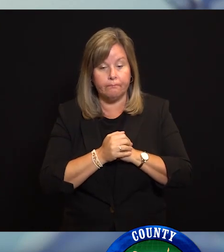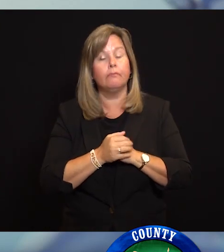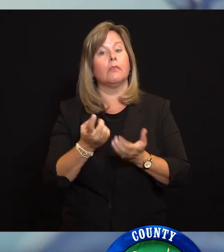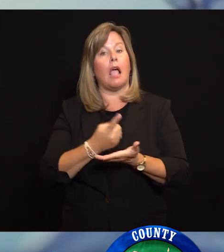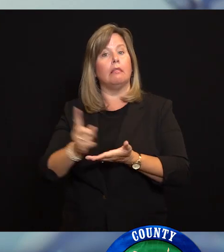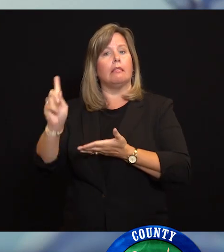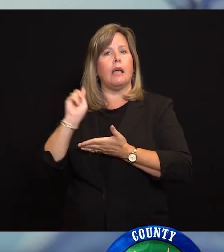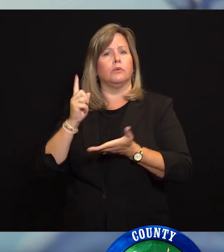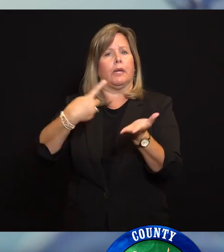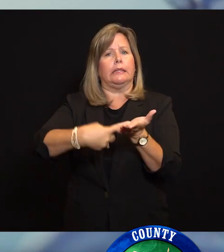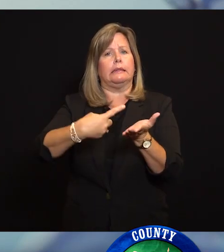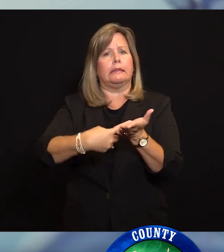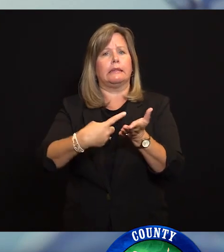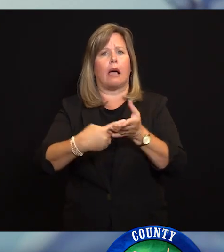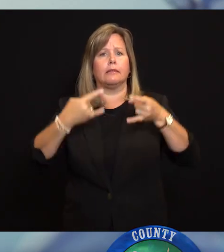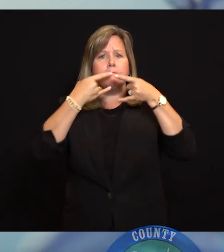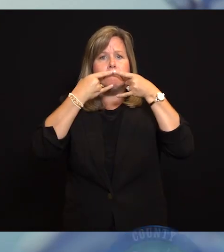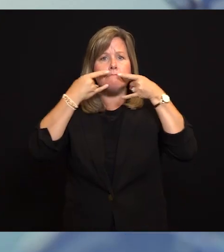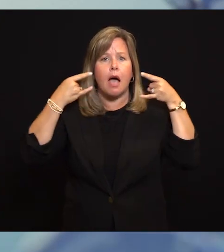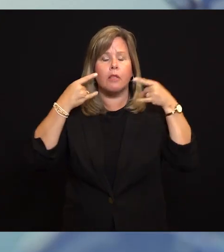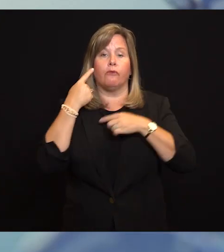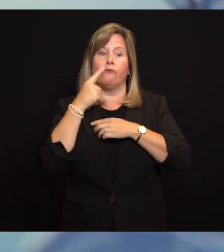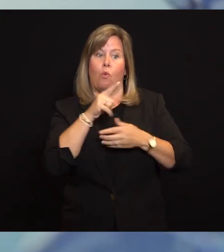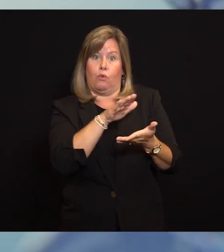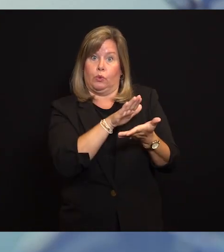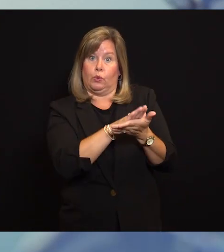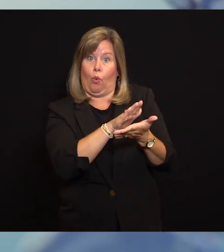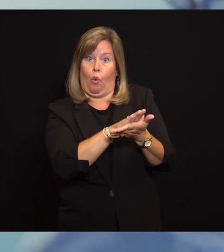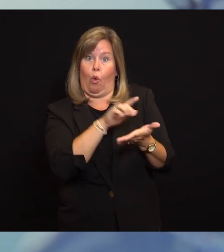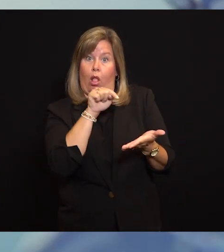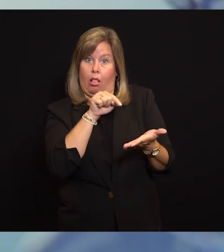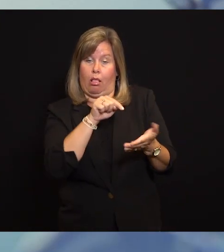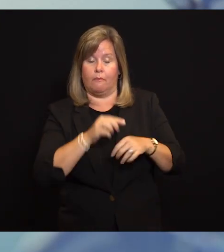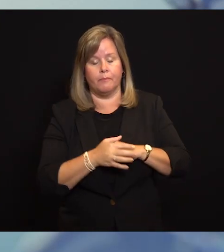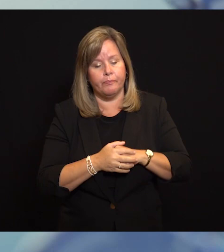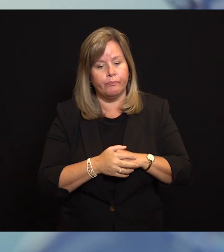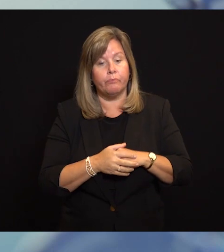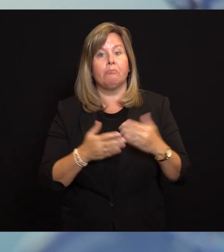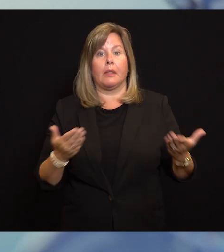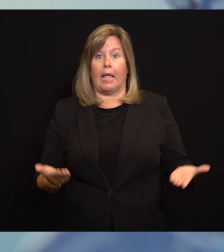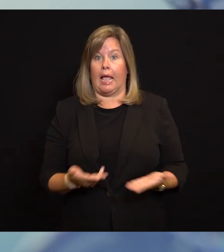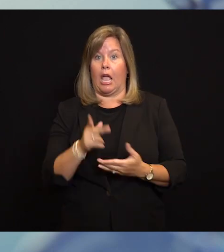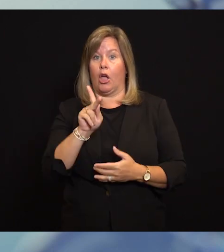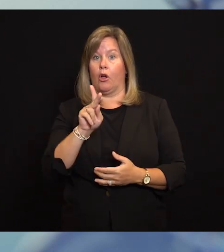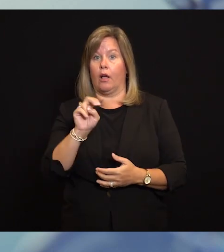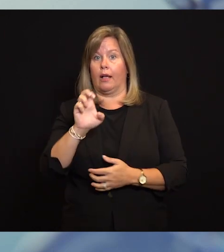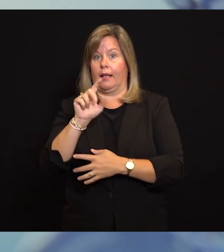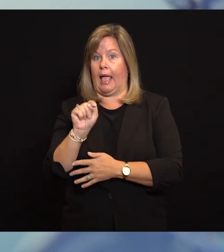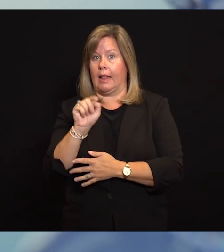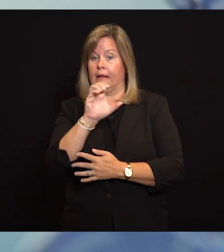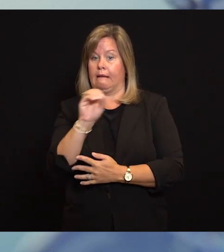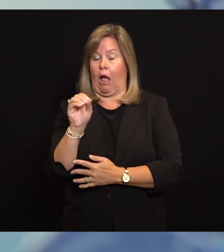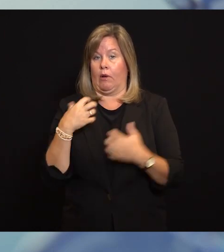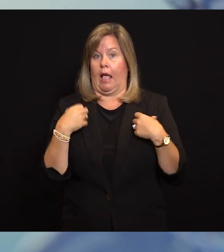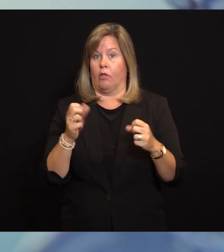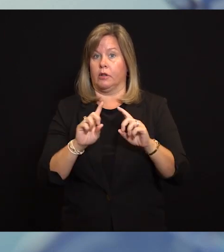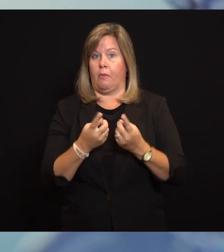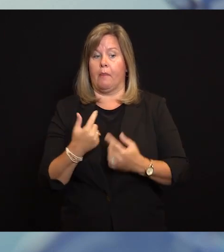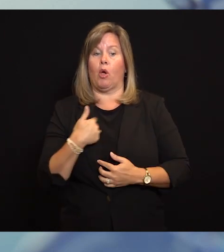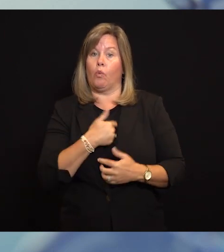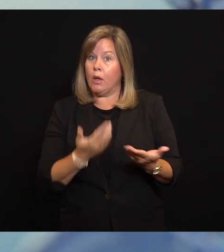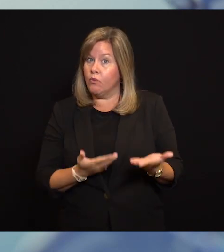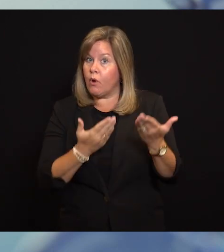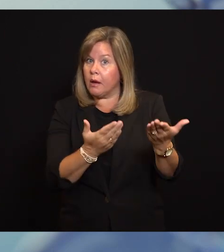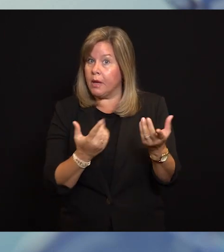masks in schools. And I want to reiterate that here at the Kent County Health Department, we do recommend that all